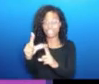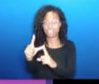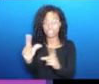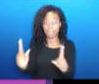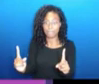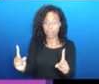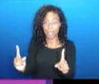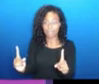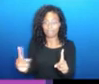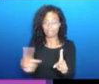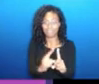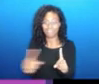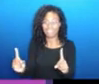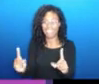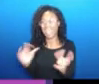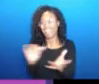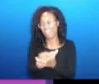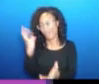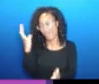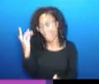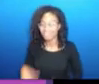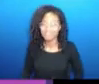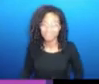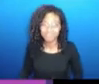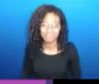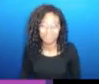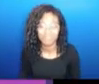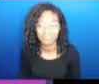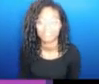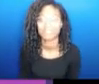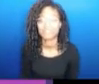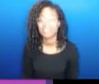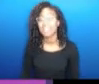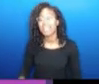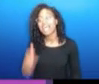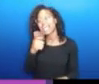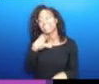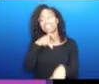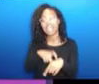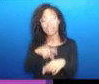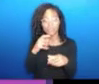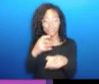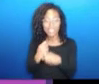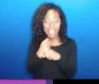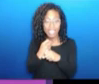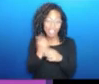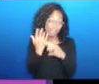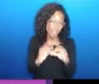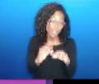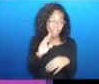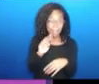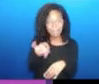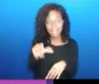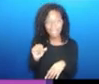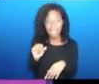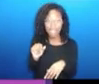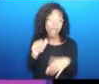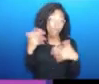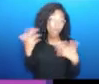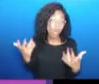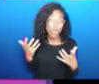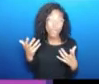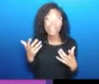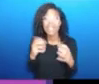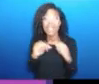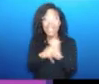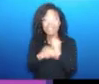Anytime you can get some free media or advertising, so long as it's positive, it's a great